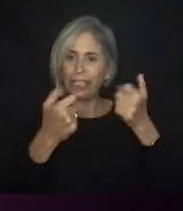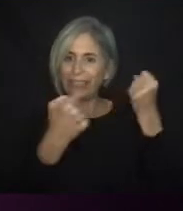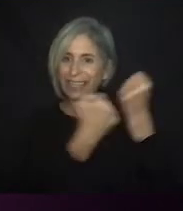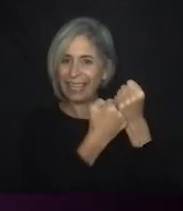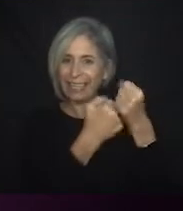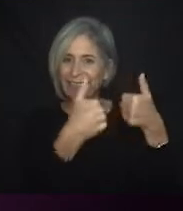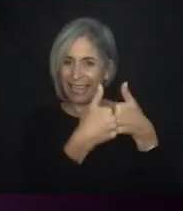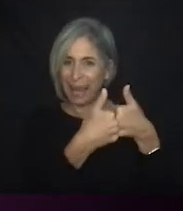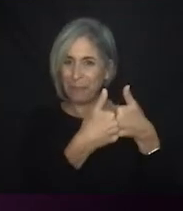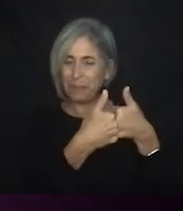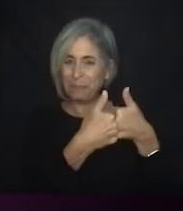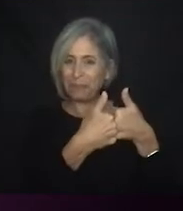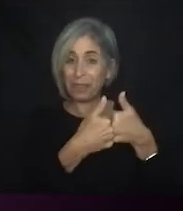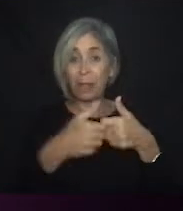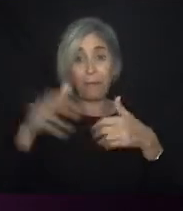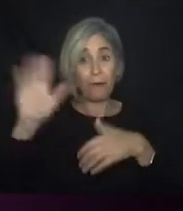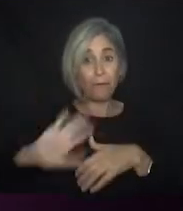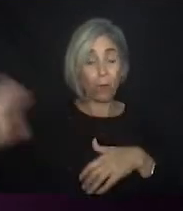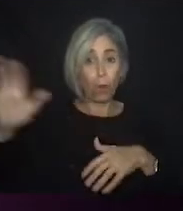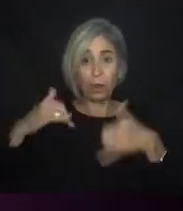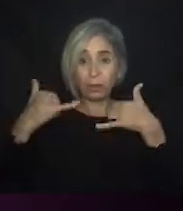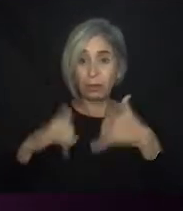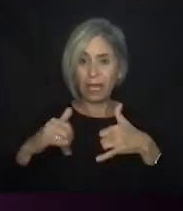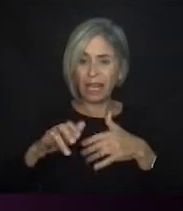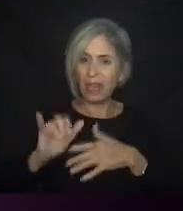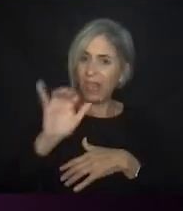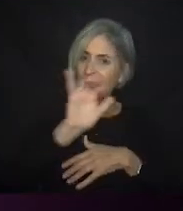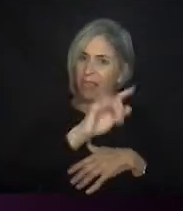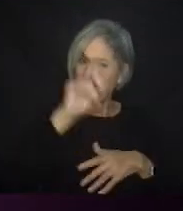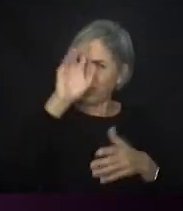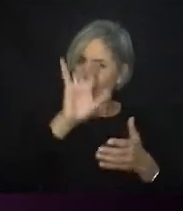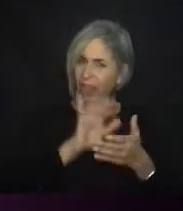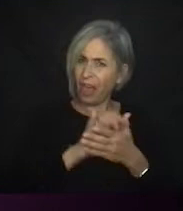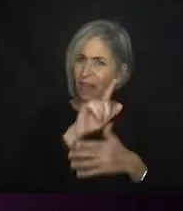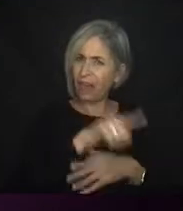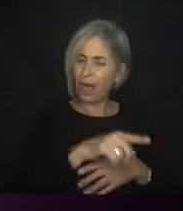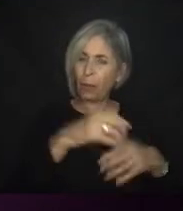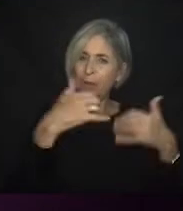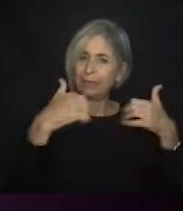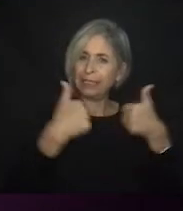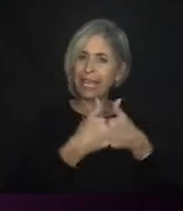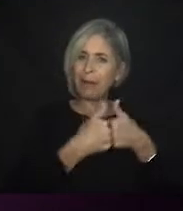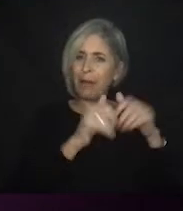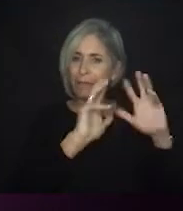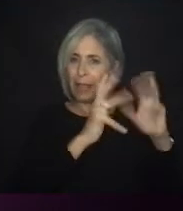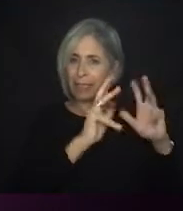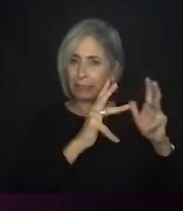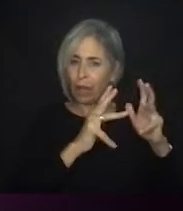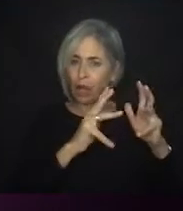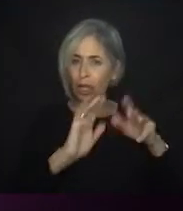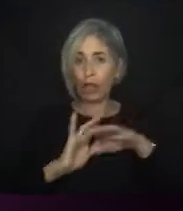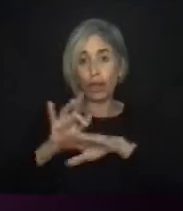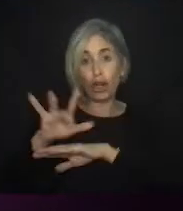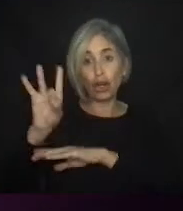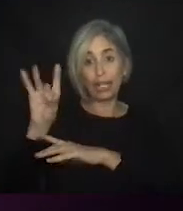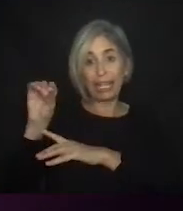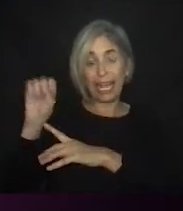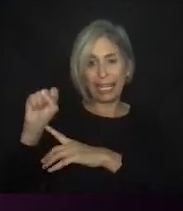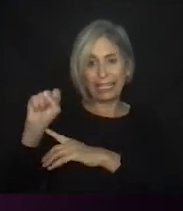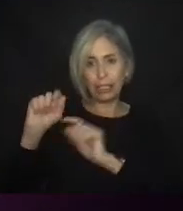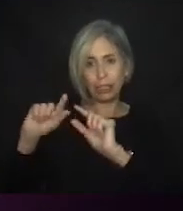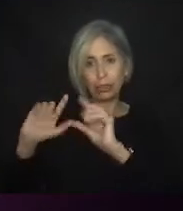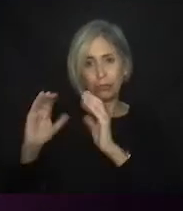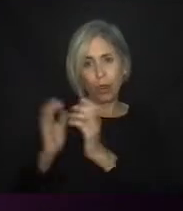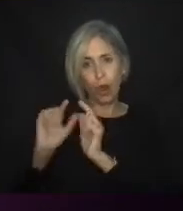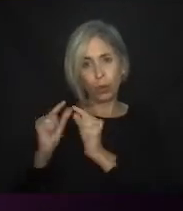way that it was played the old way, people thought that that was the game of basketball. In the early 80s, a small group